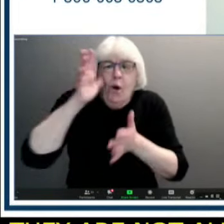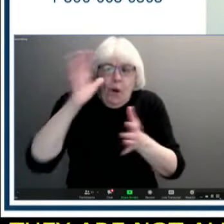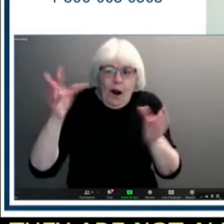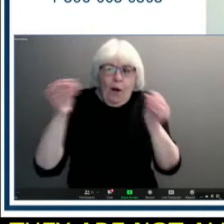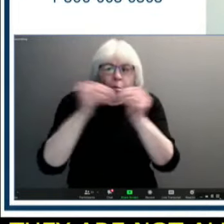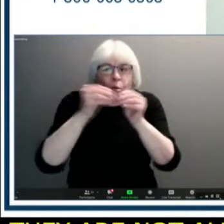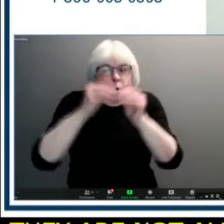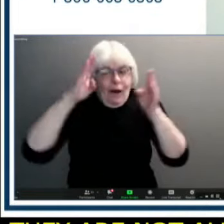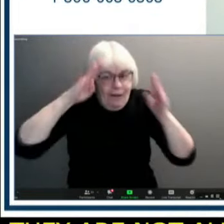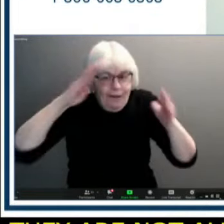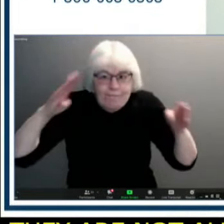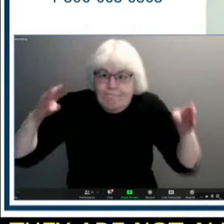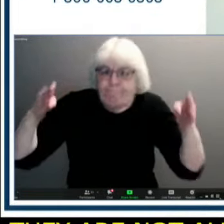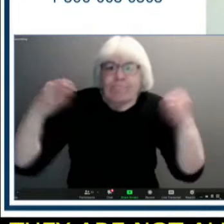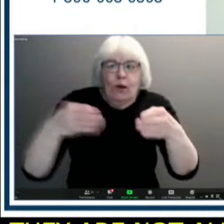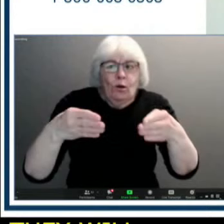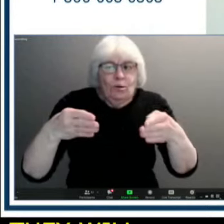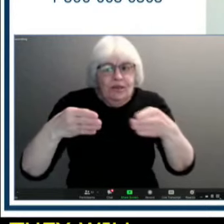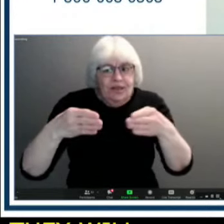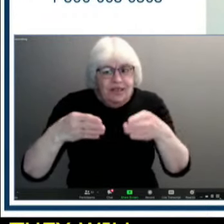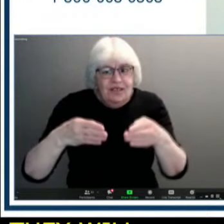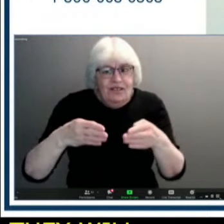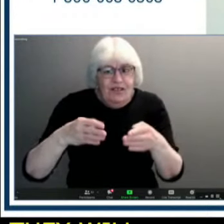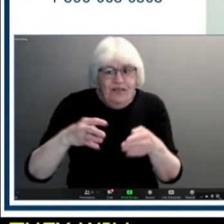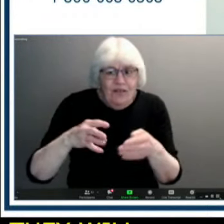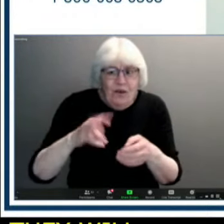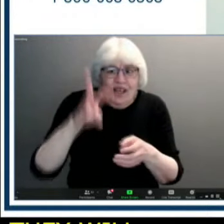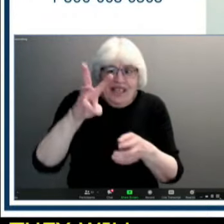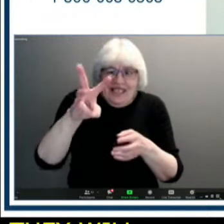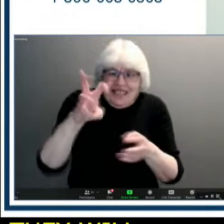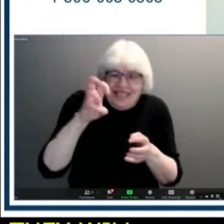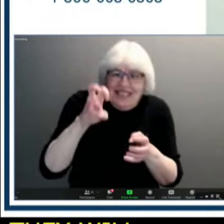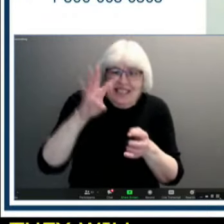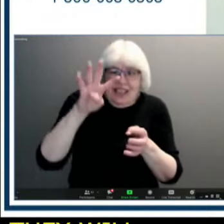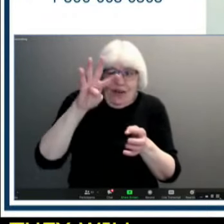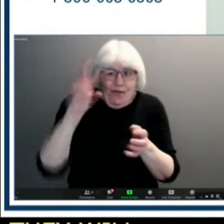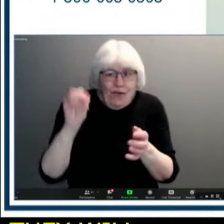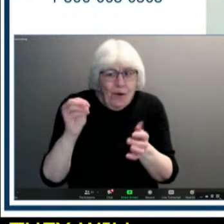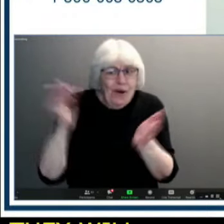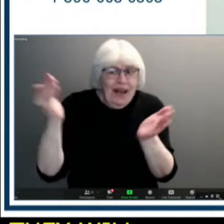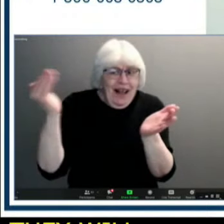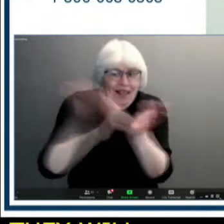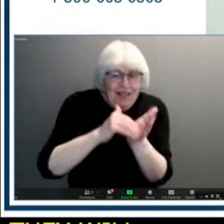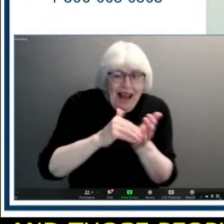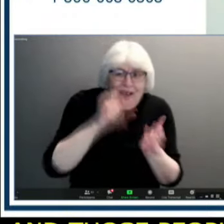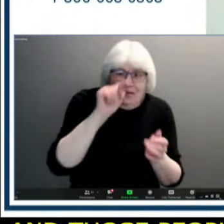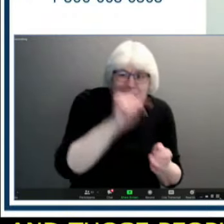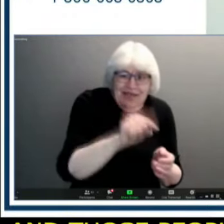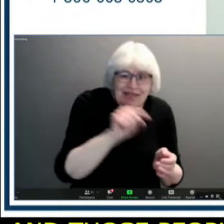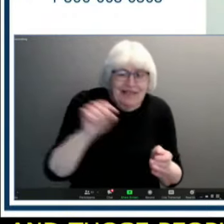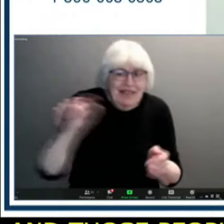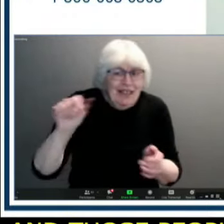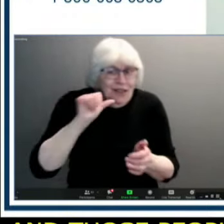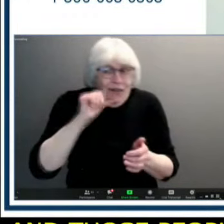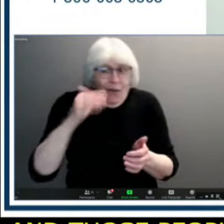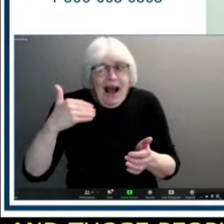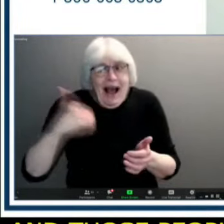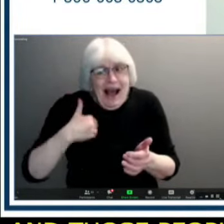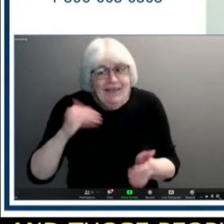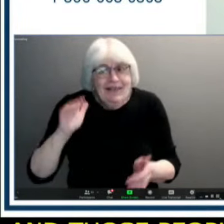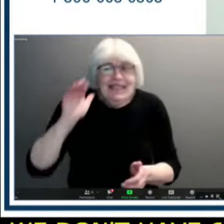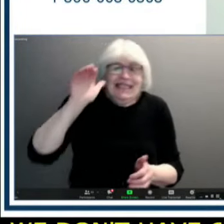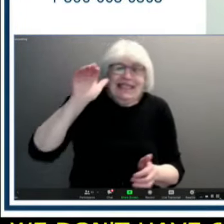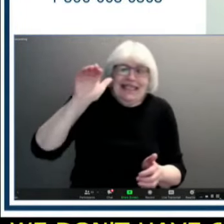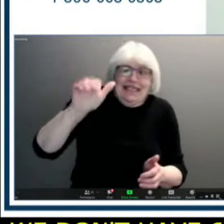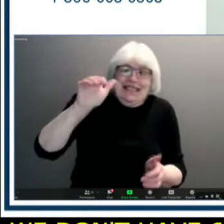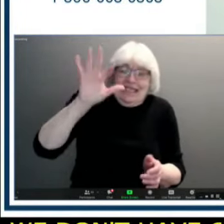don't have 640,000 booster doses. We're working with the federal government to increase our supply, but so is everyone else.